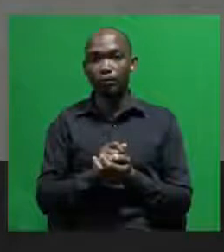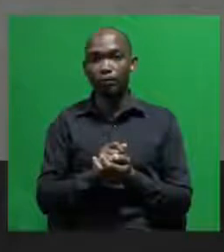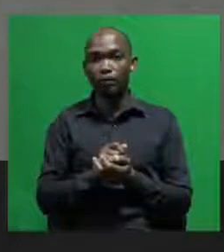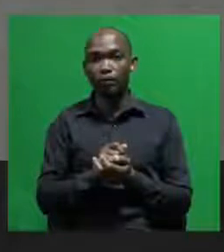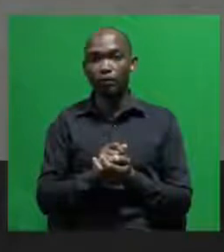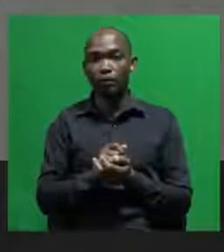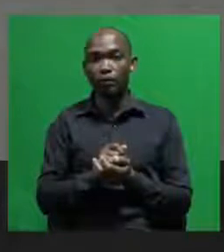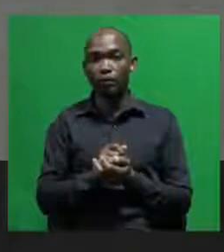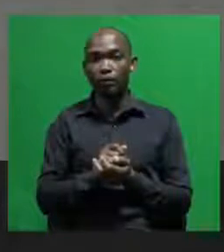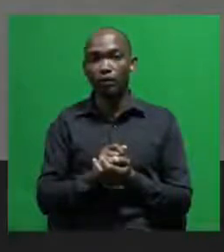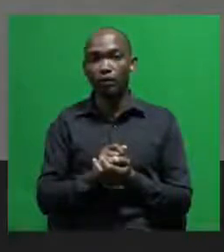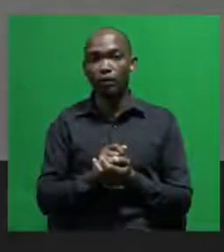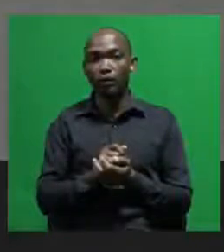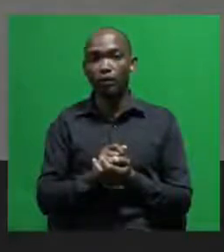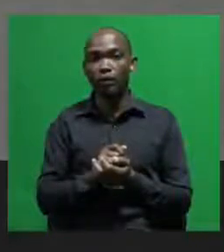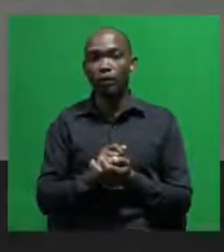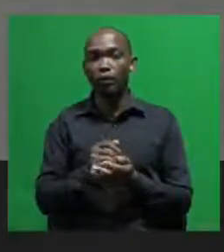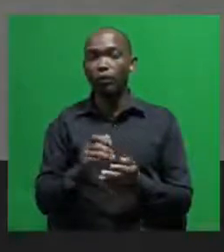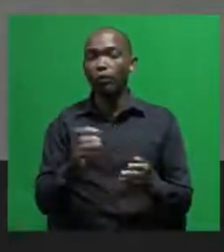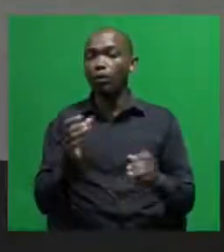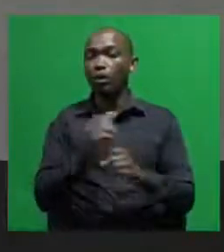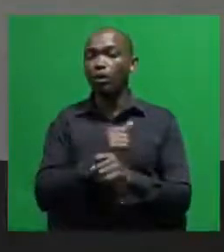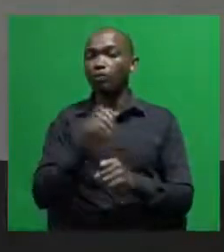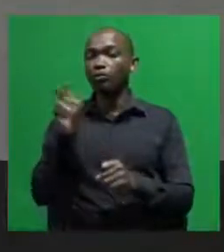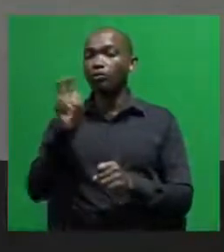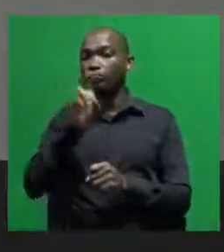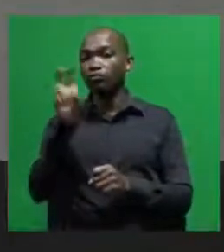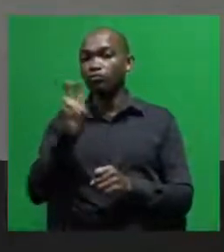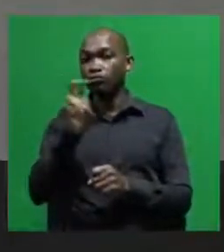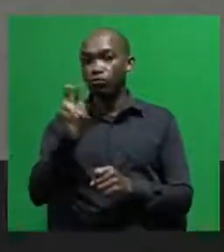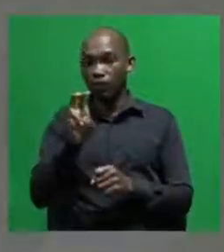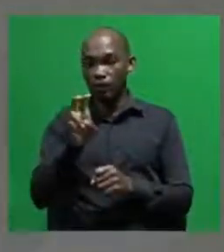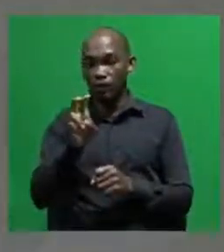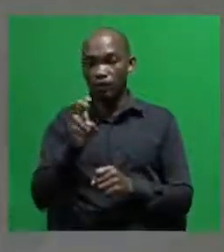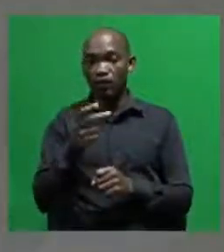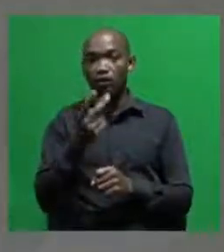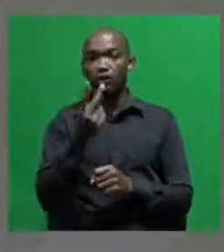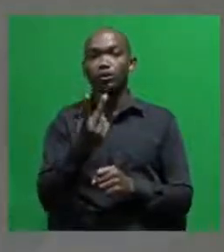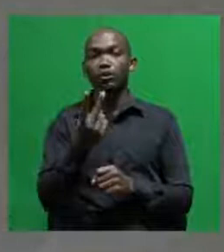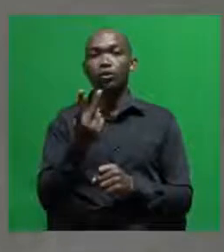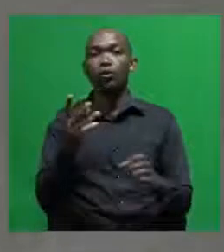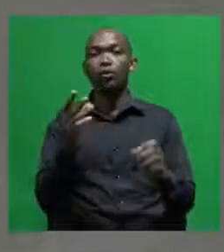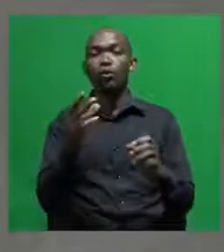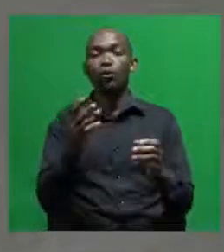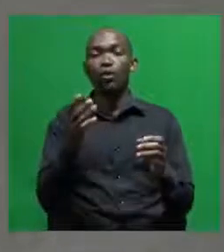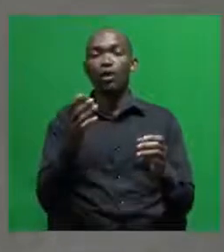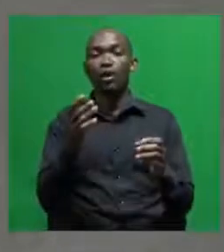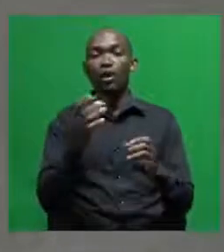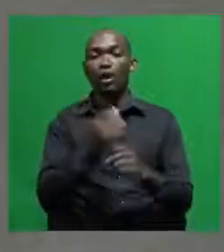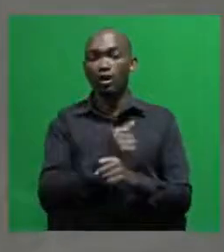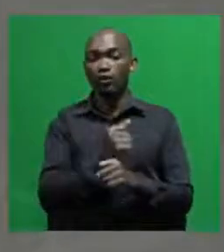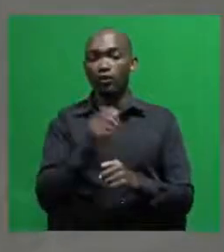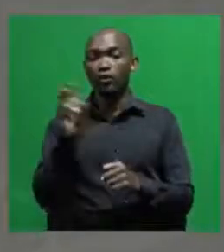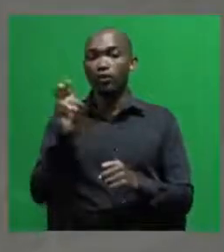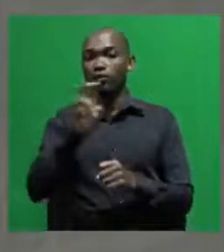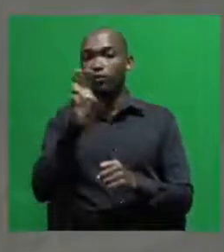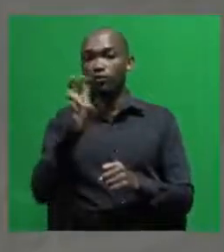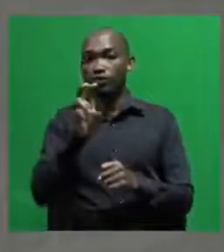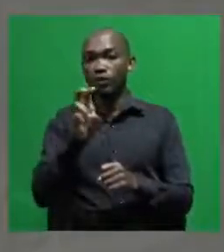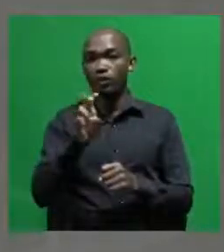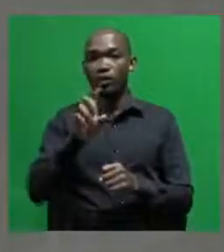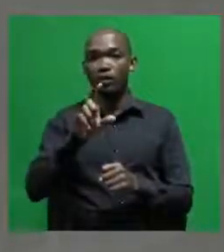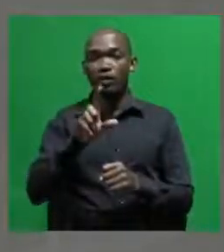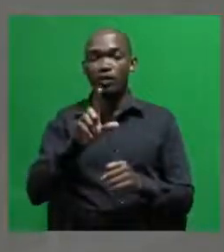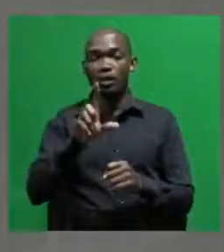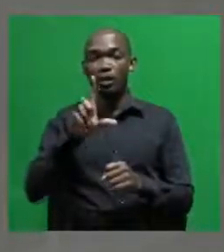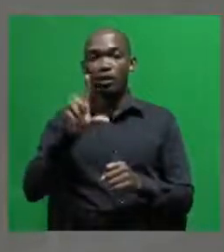We have to find the volume for the cylindrical tank. 2, we have to find the